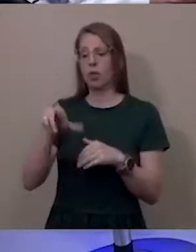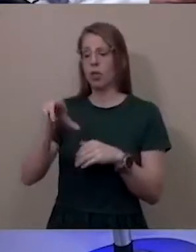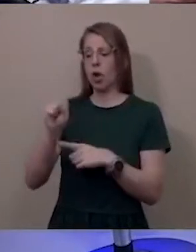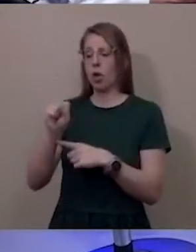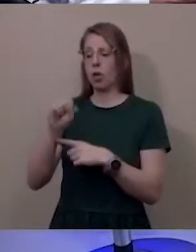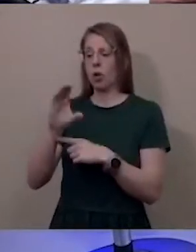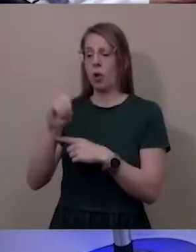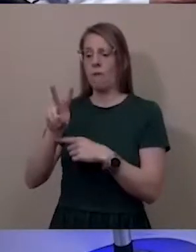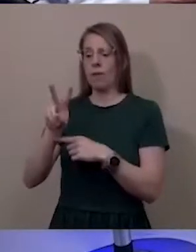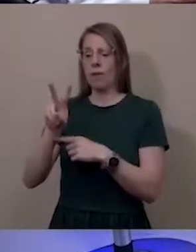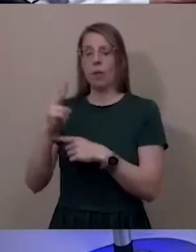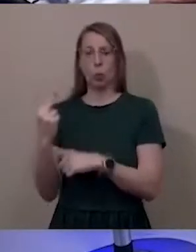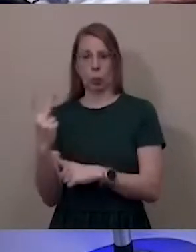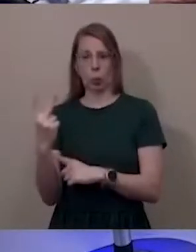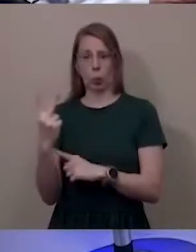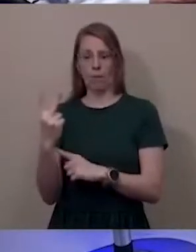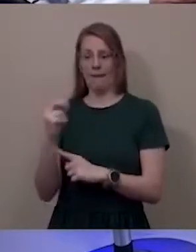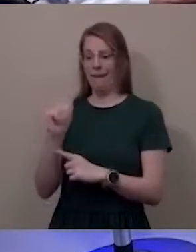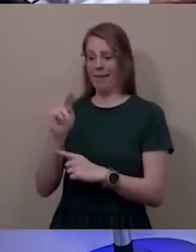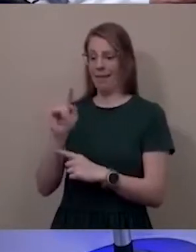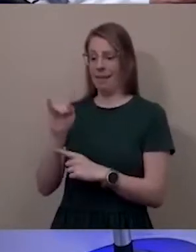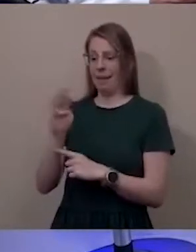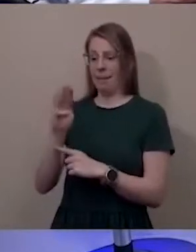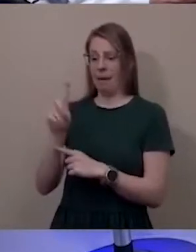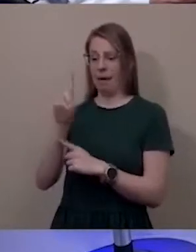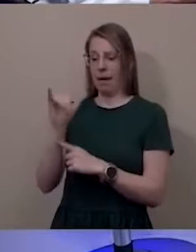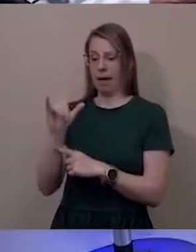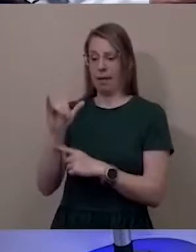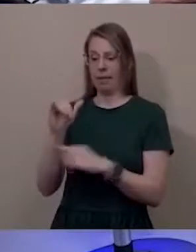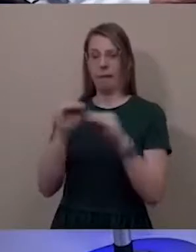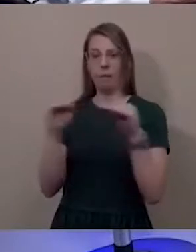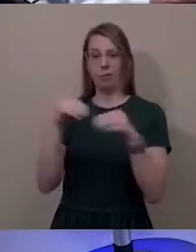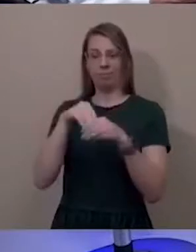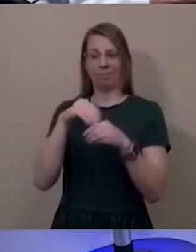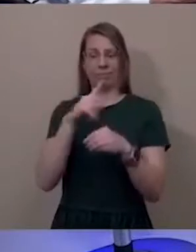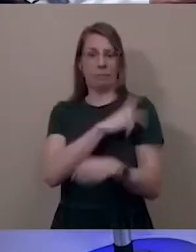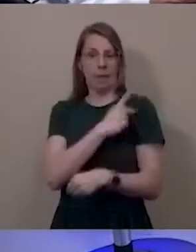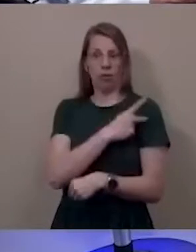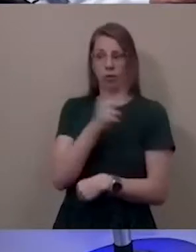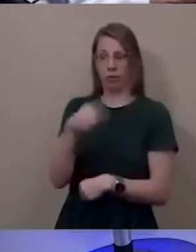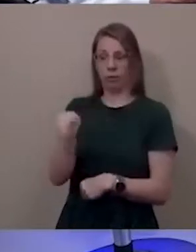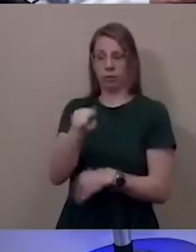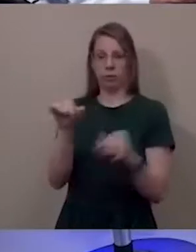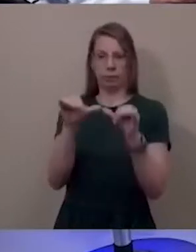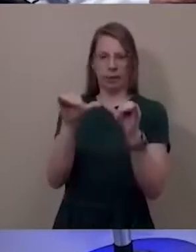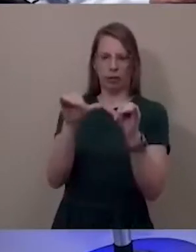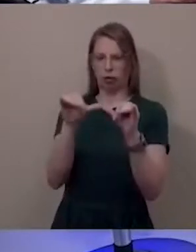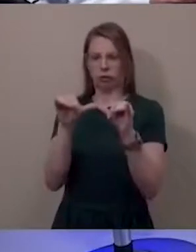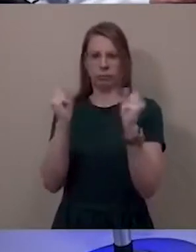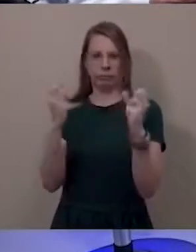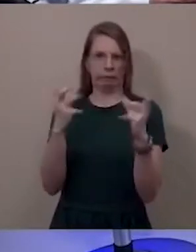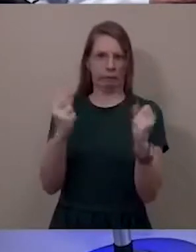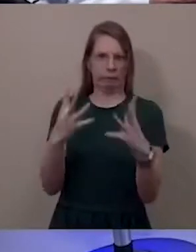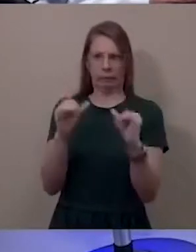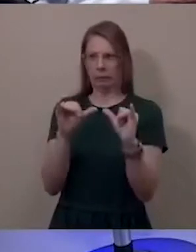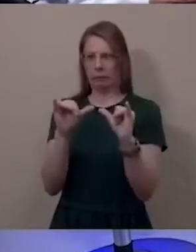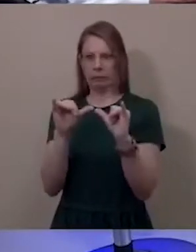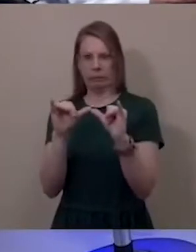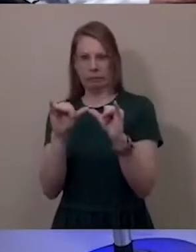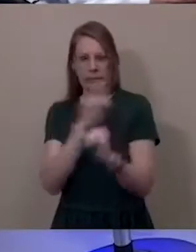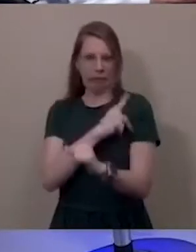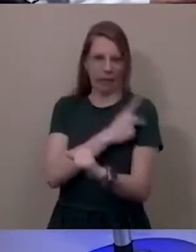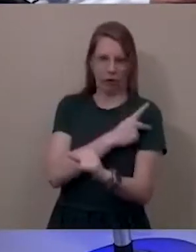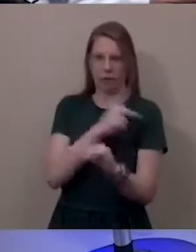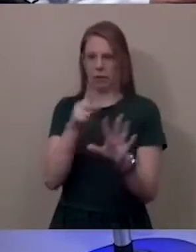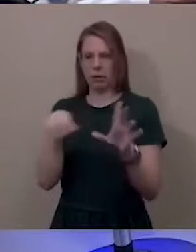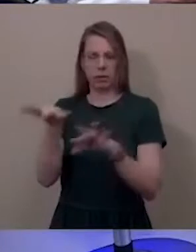SARS-CoV-2 antibody levels in patients who and had been measured. And there are thousands and thousands of patients from every single state